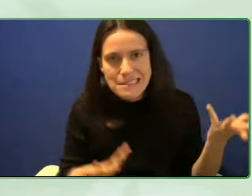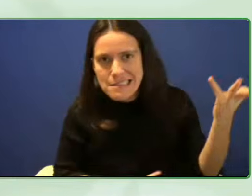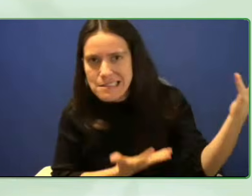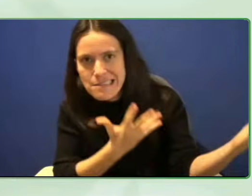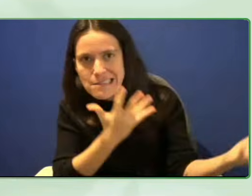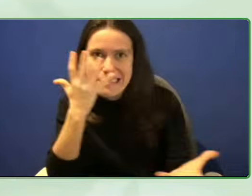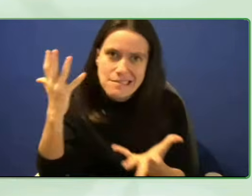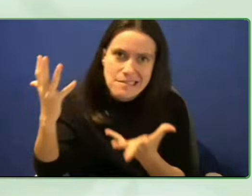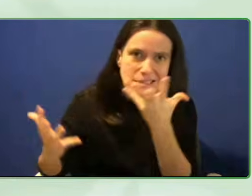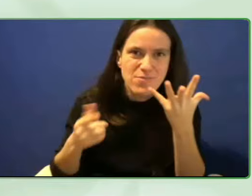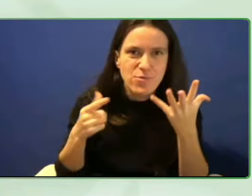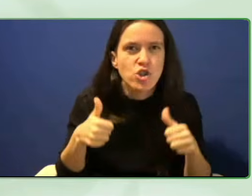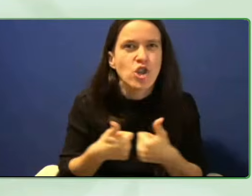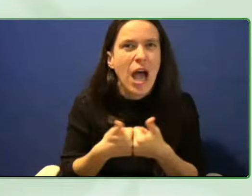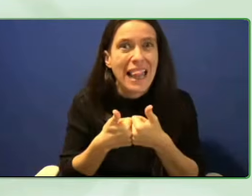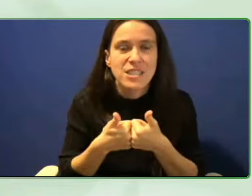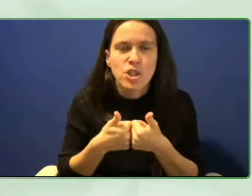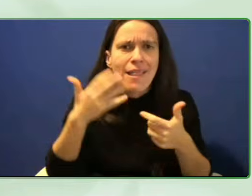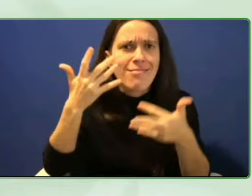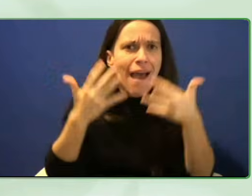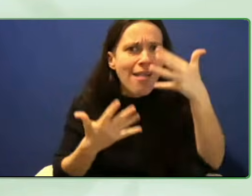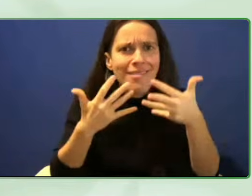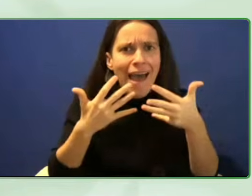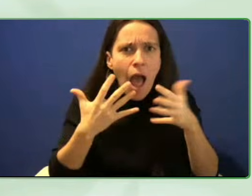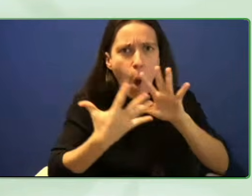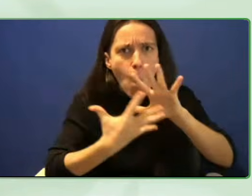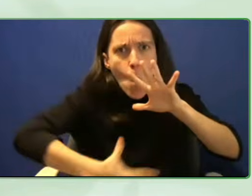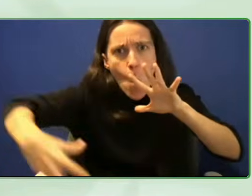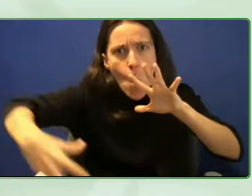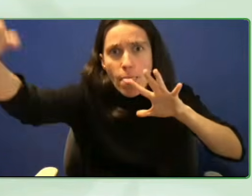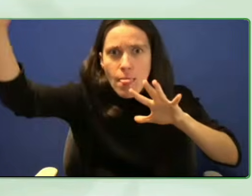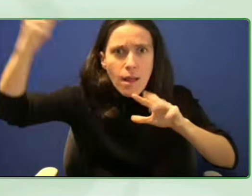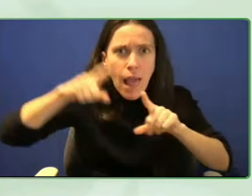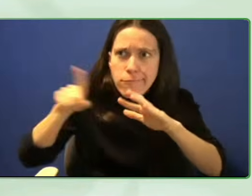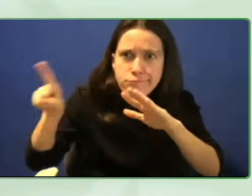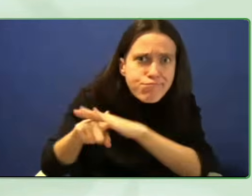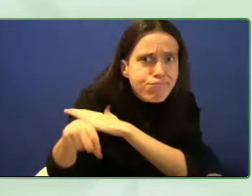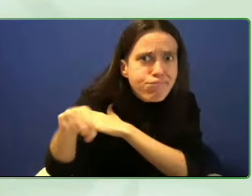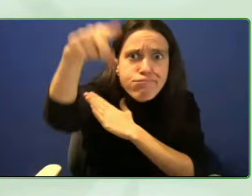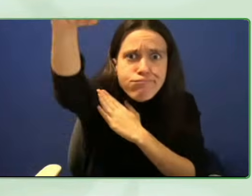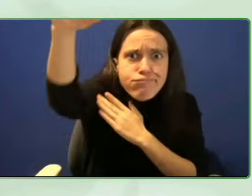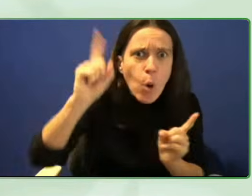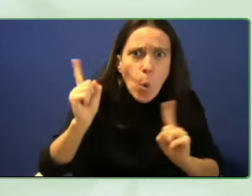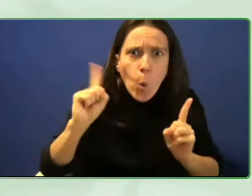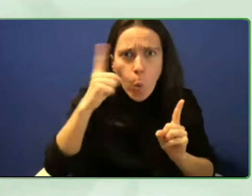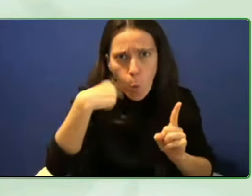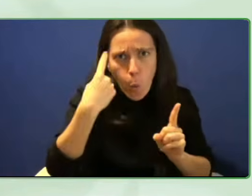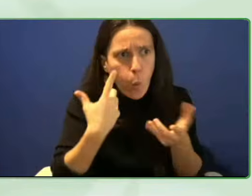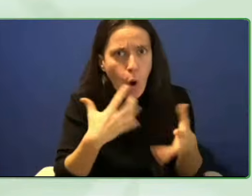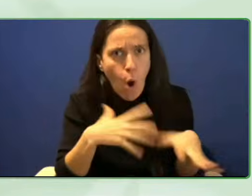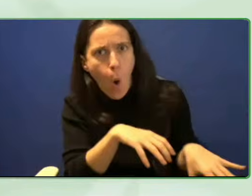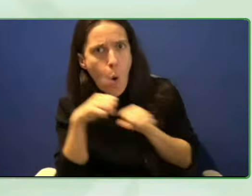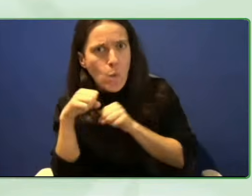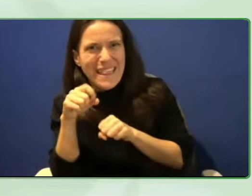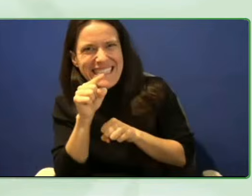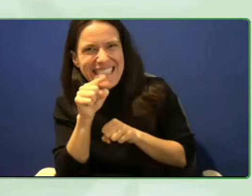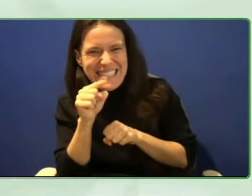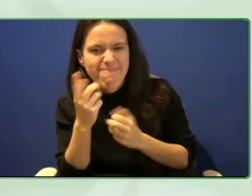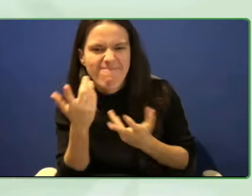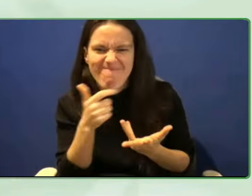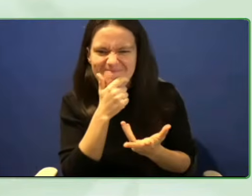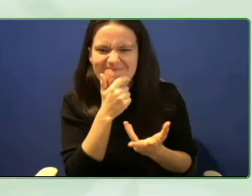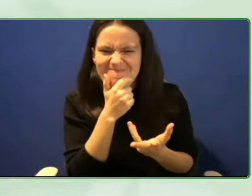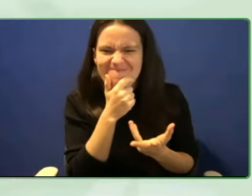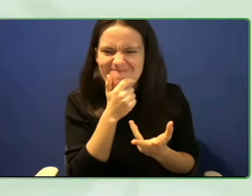challenges as to where that data went and who owned that data and so on. So the fact that you've decided to go down the route of having